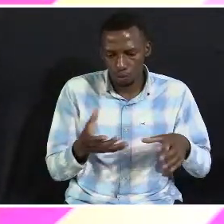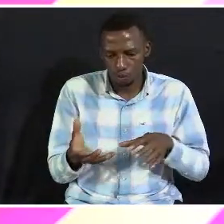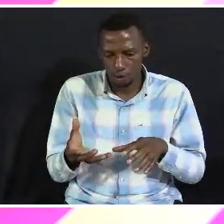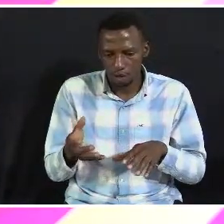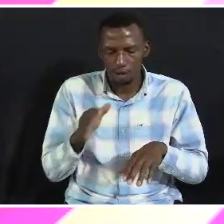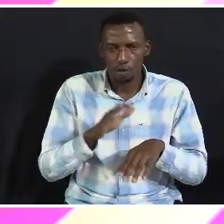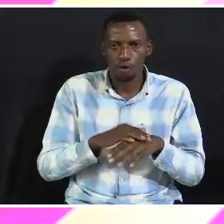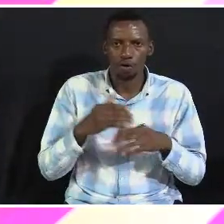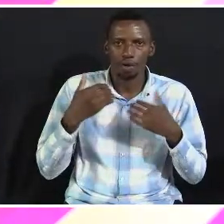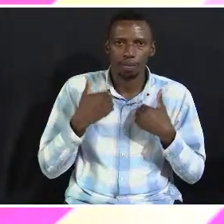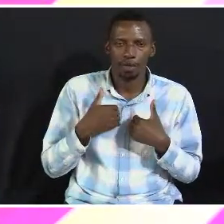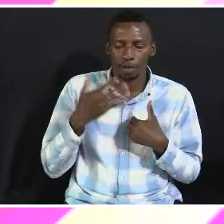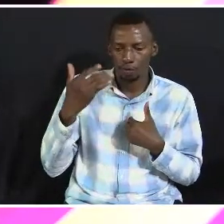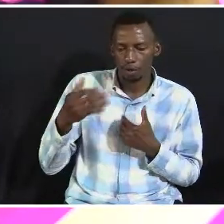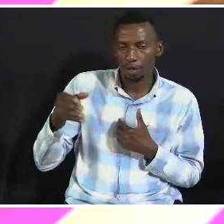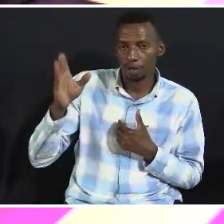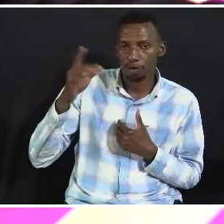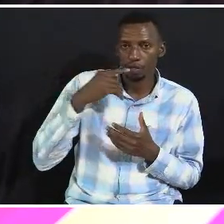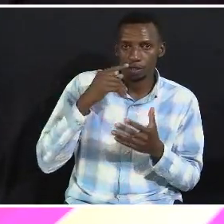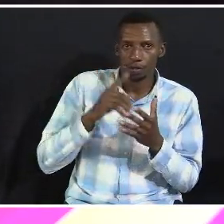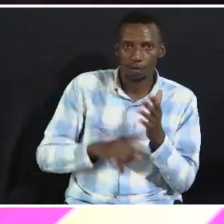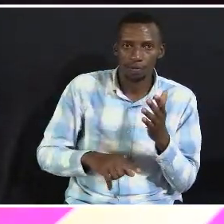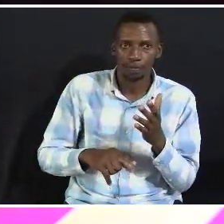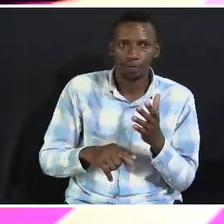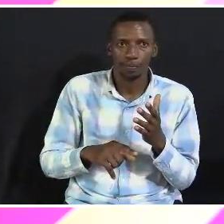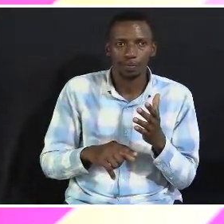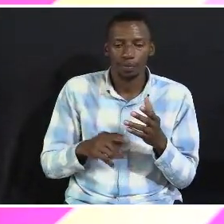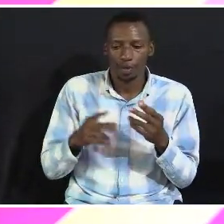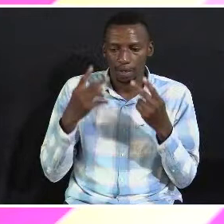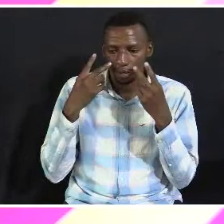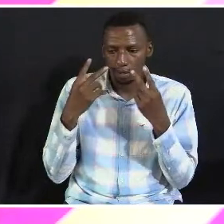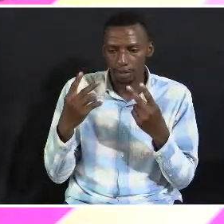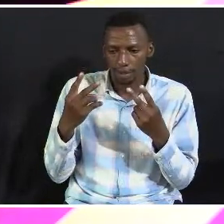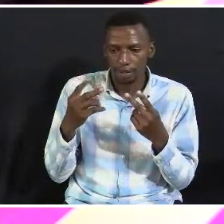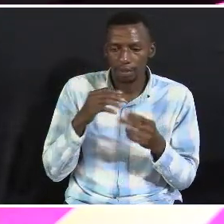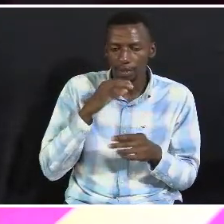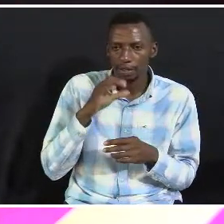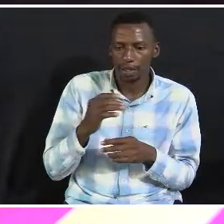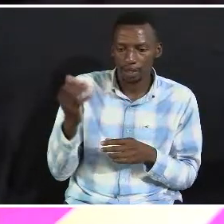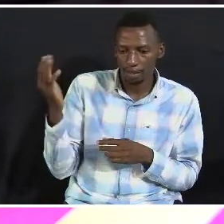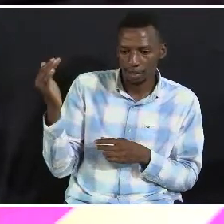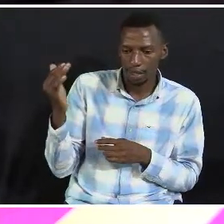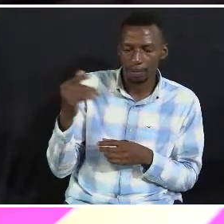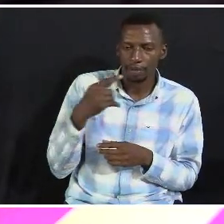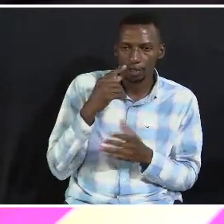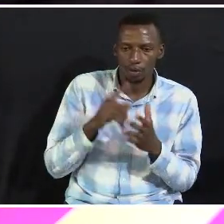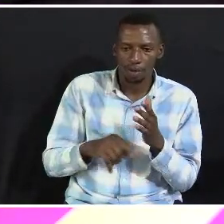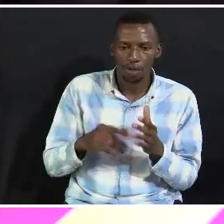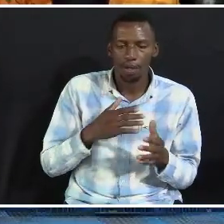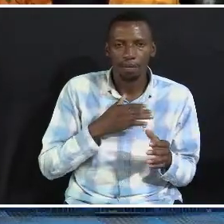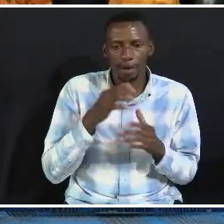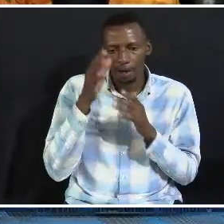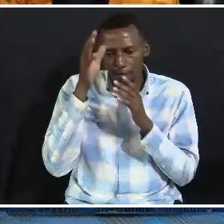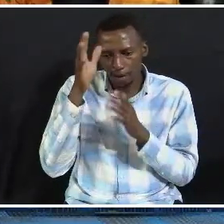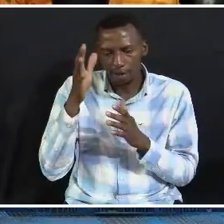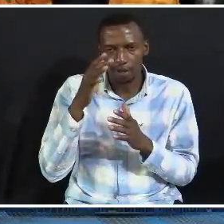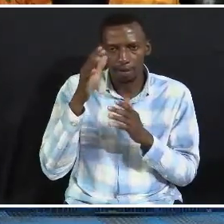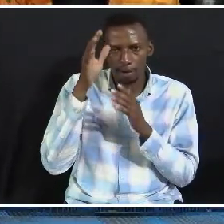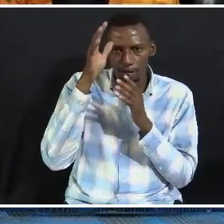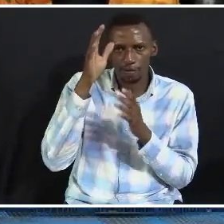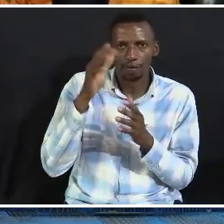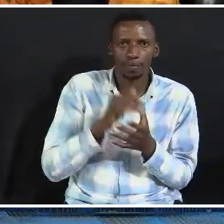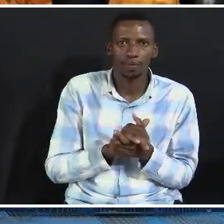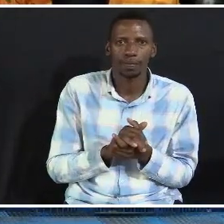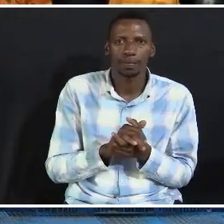me, because God said sin, the Son stands and says, "My Father, my Father, my Father, my